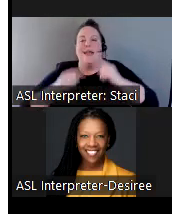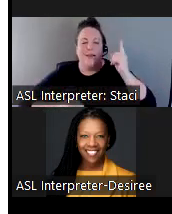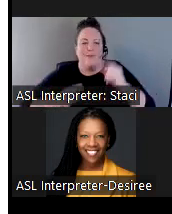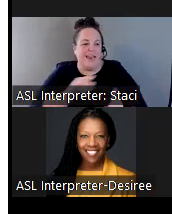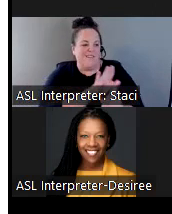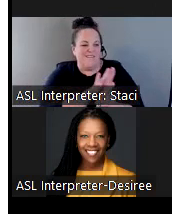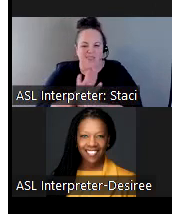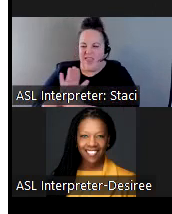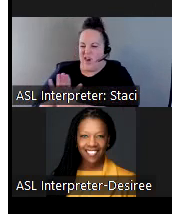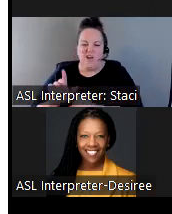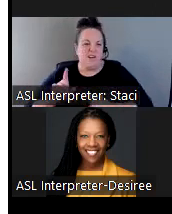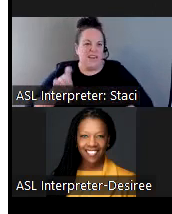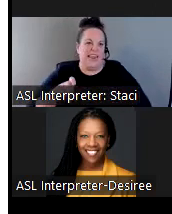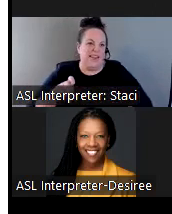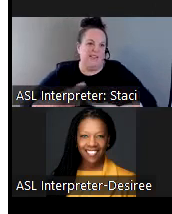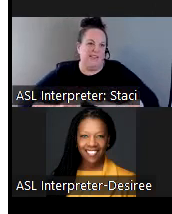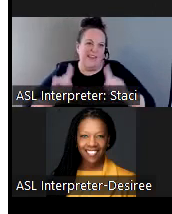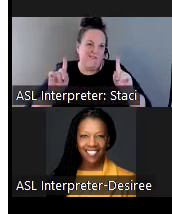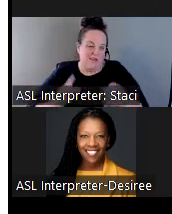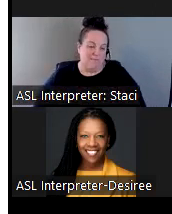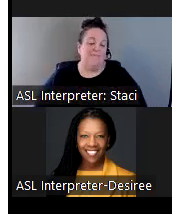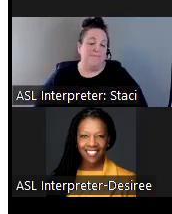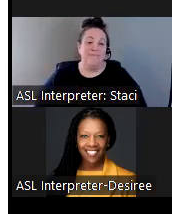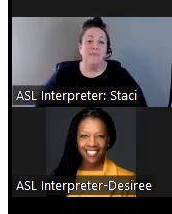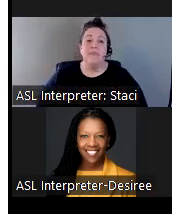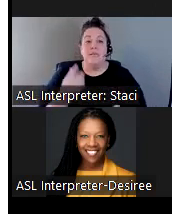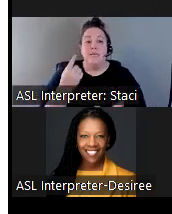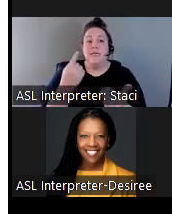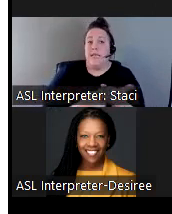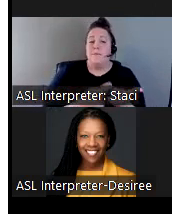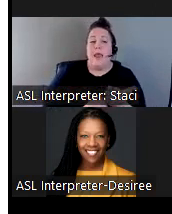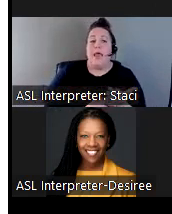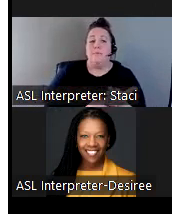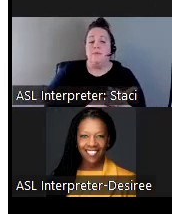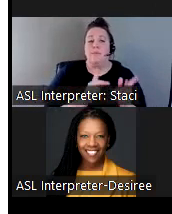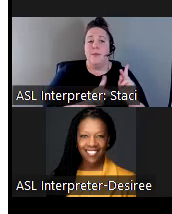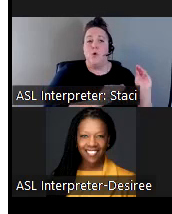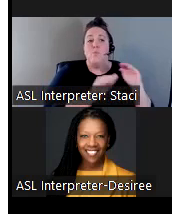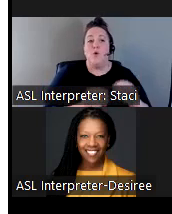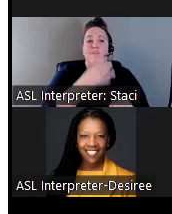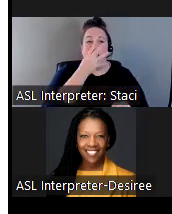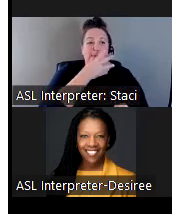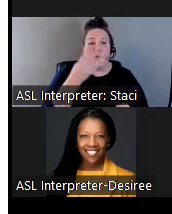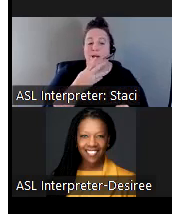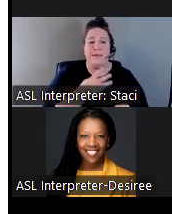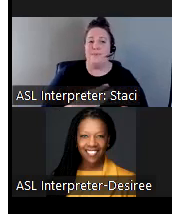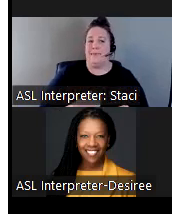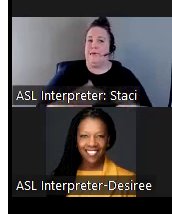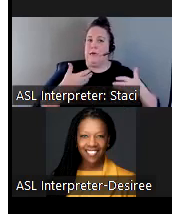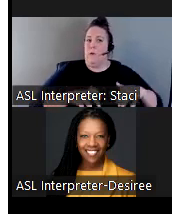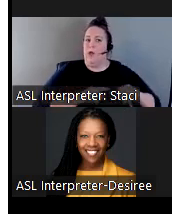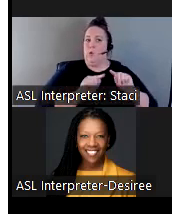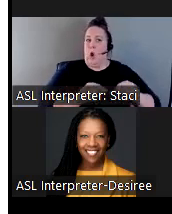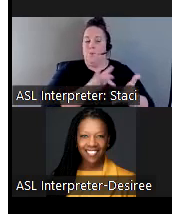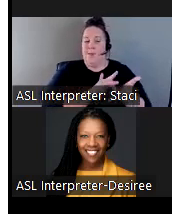needs are. We know that those families that are undocumented in particular may feel hesitant about going to medical appointments. And